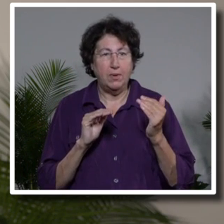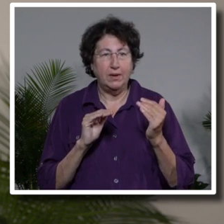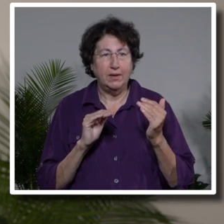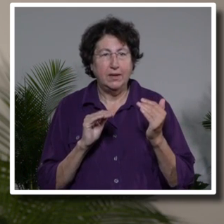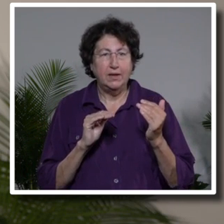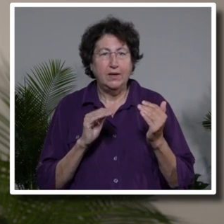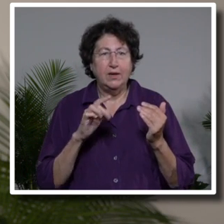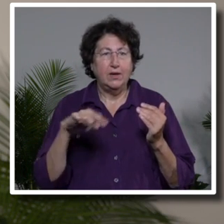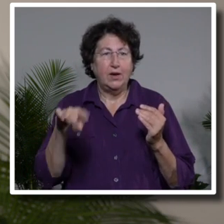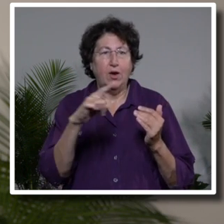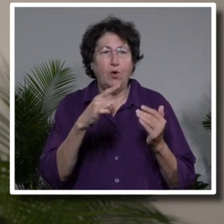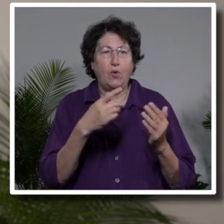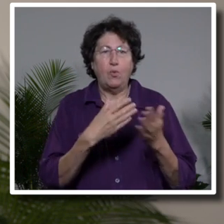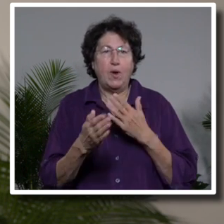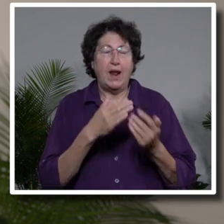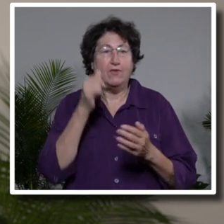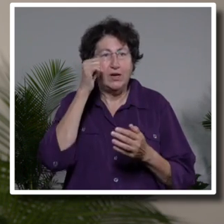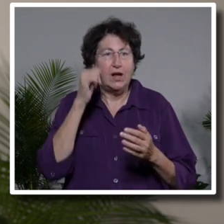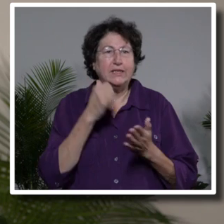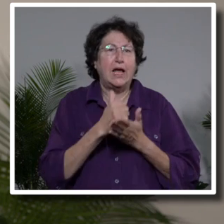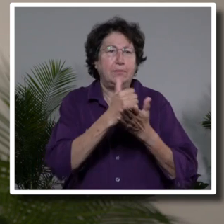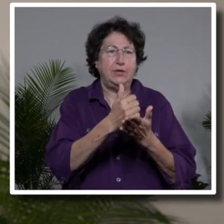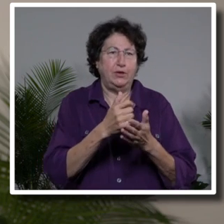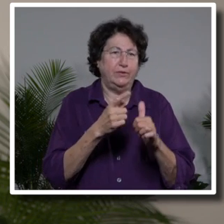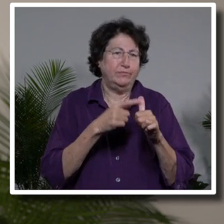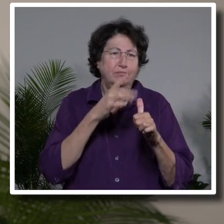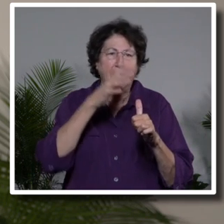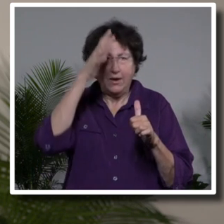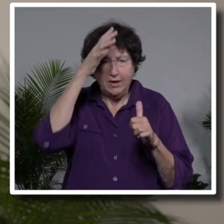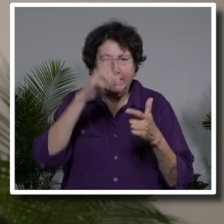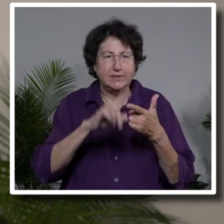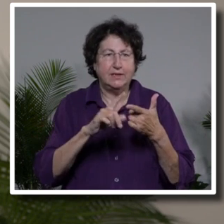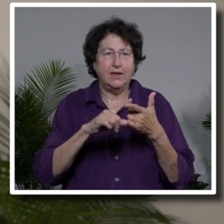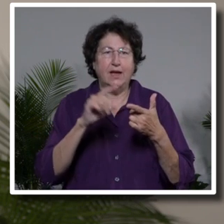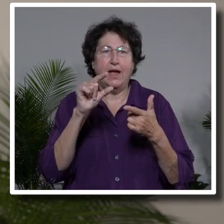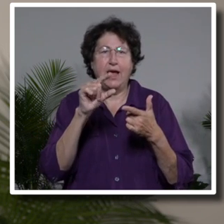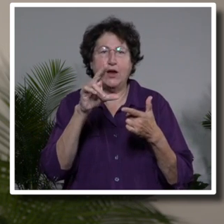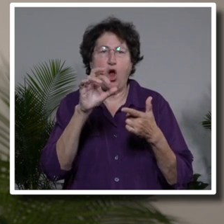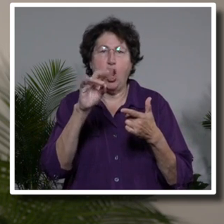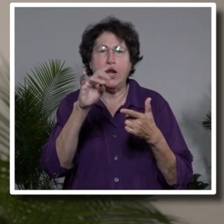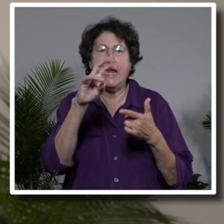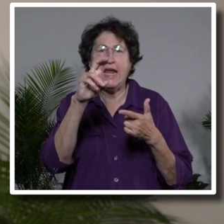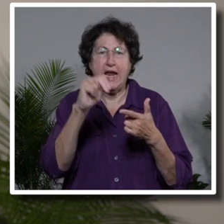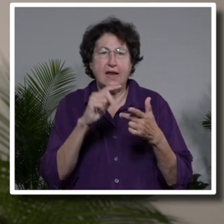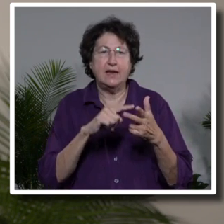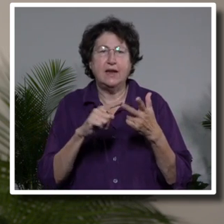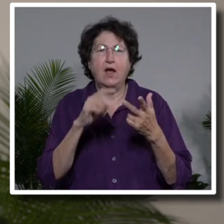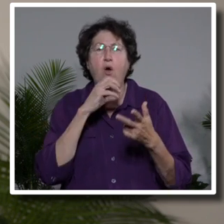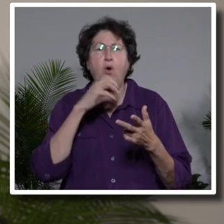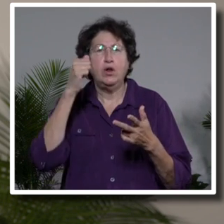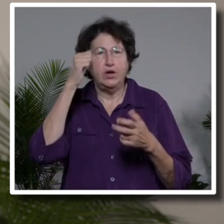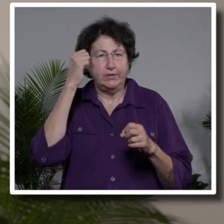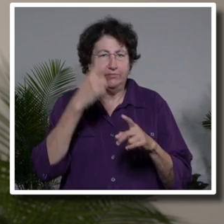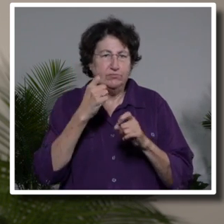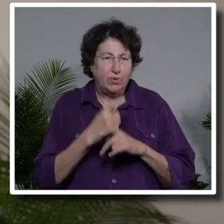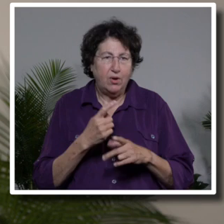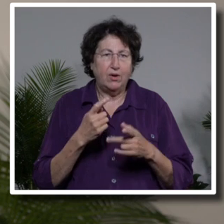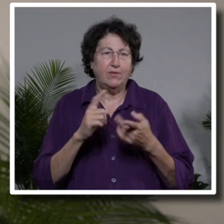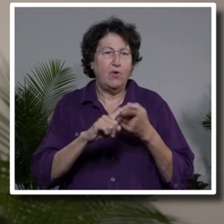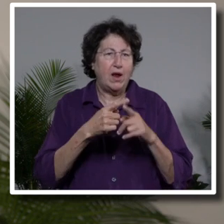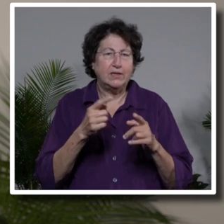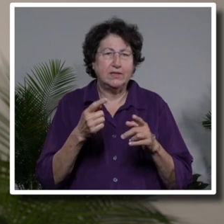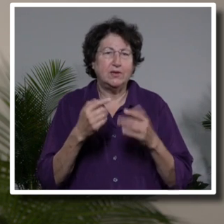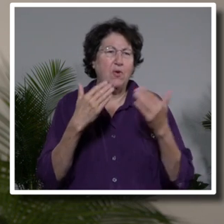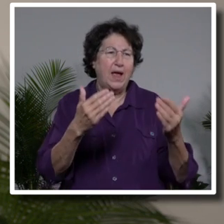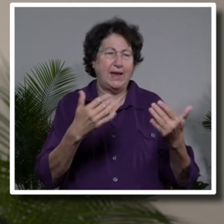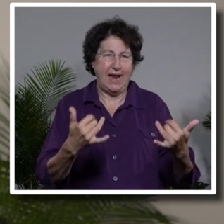whichever adult helped you on this journey, whether it be your parents, a guardian, an older sibling, or a friend. go ahead